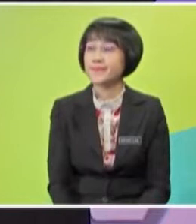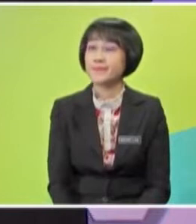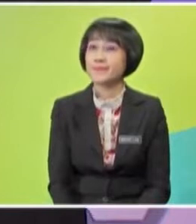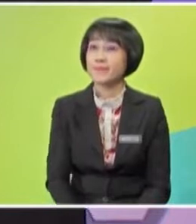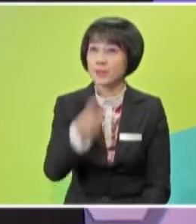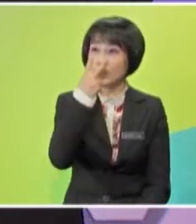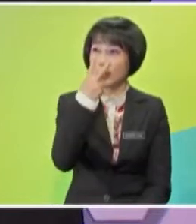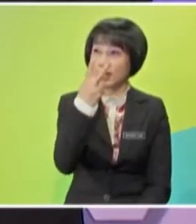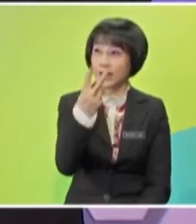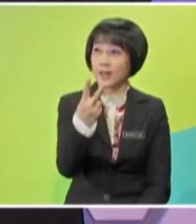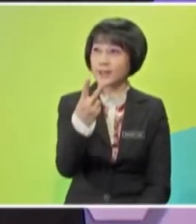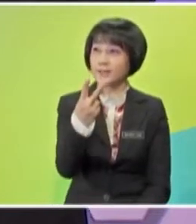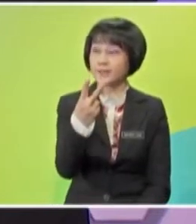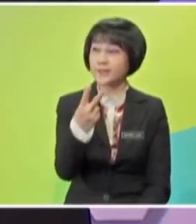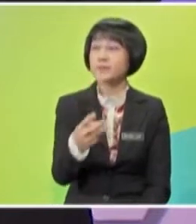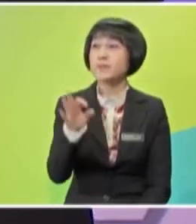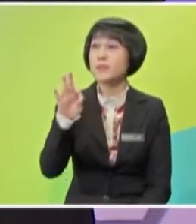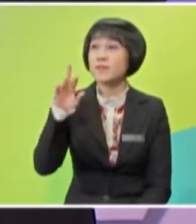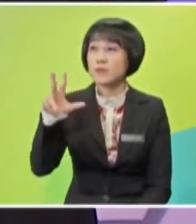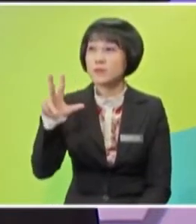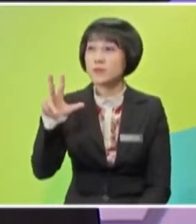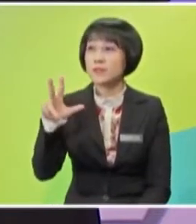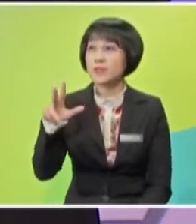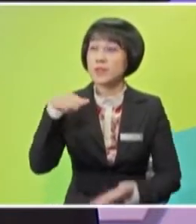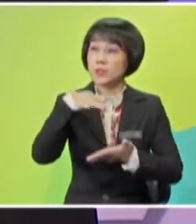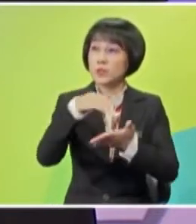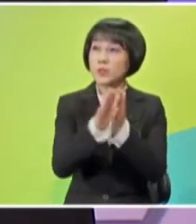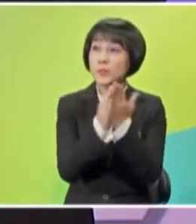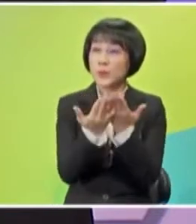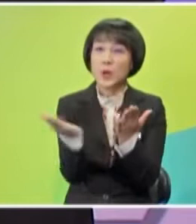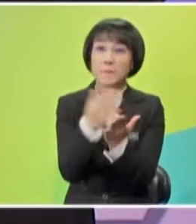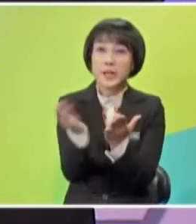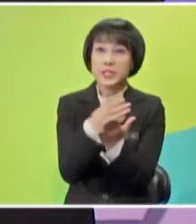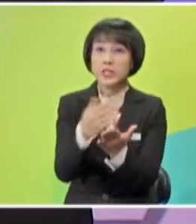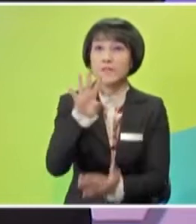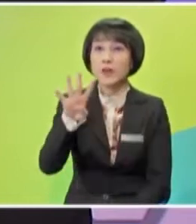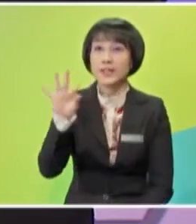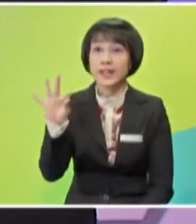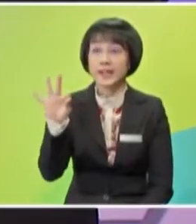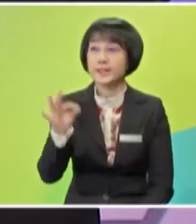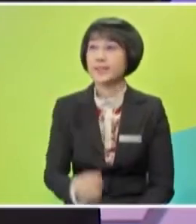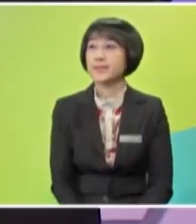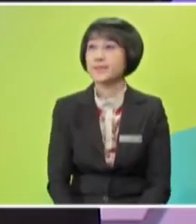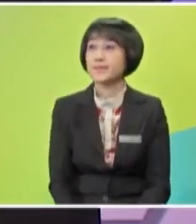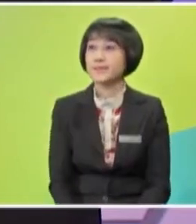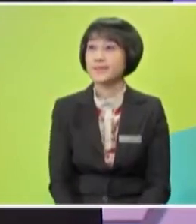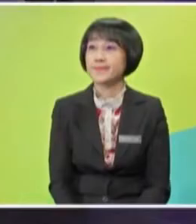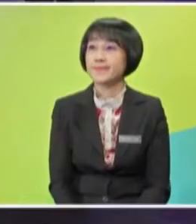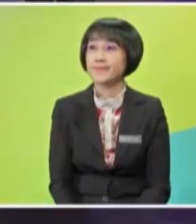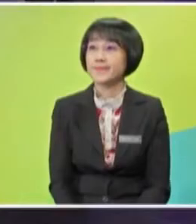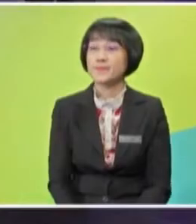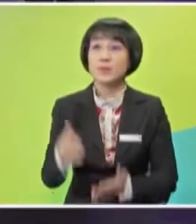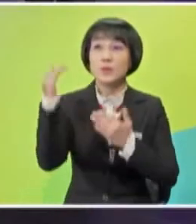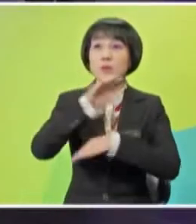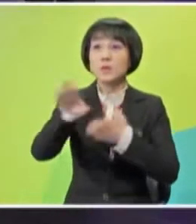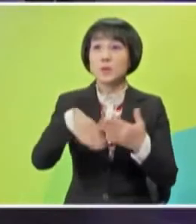look at Form 3 Close-Up Students Book, page 49. Okay? Okay, so hopefully everyone got your